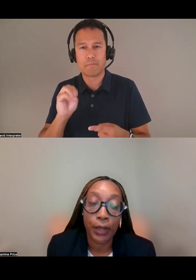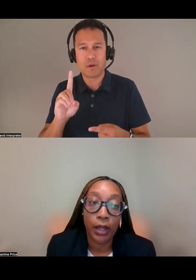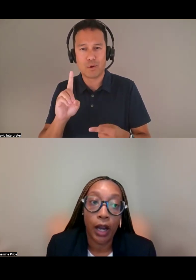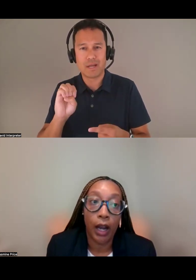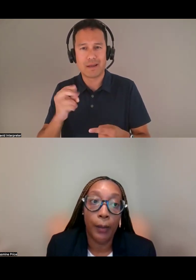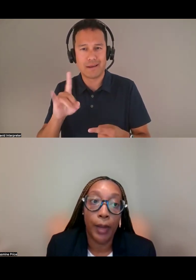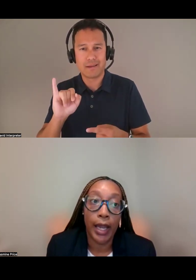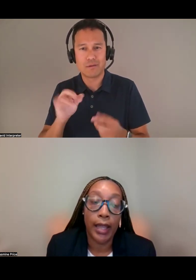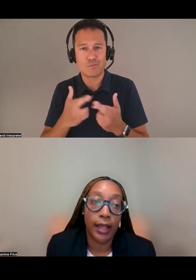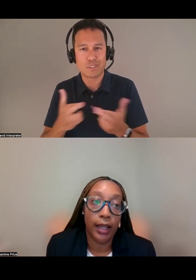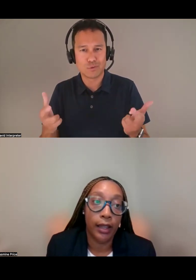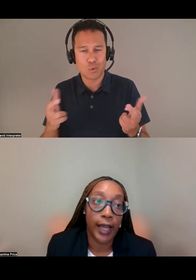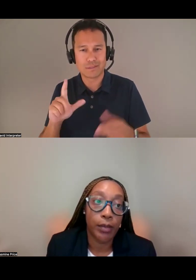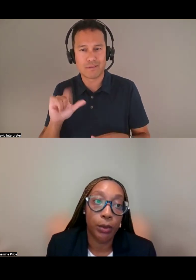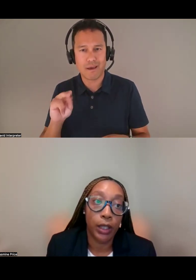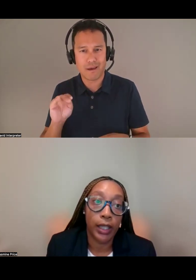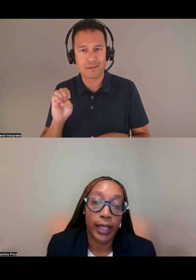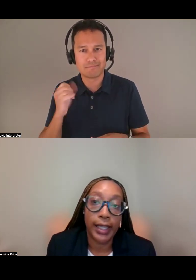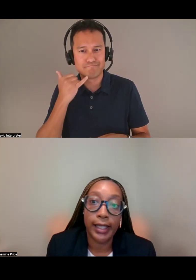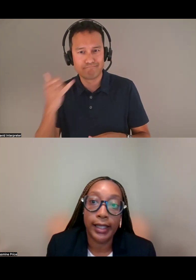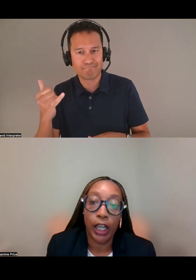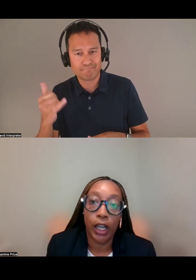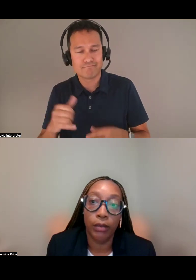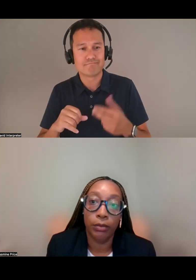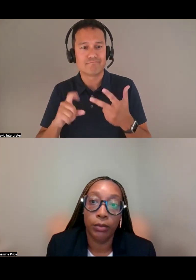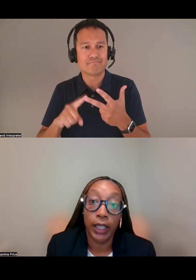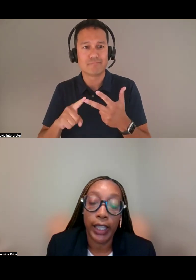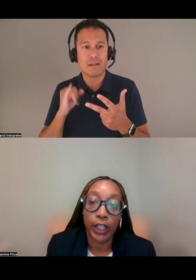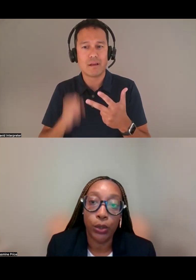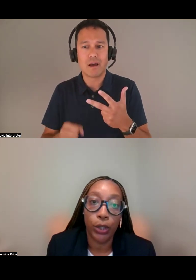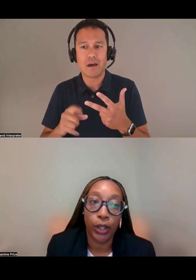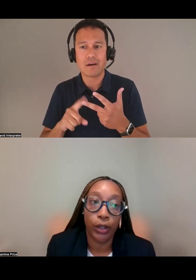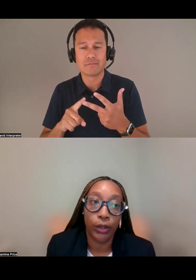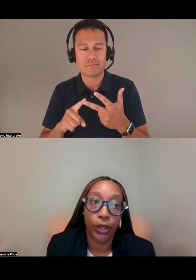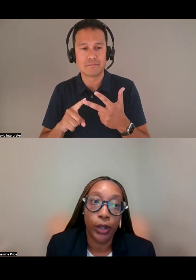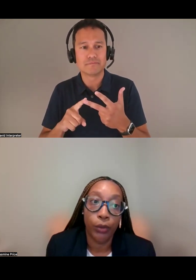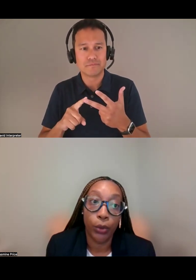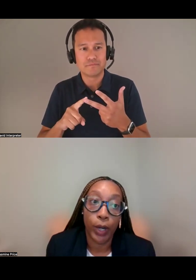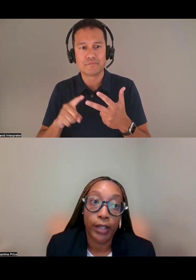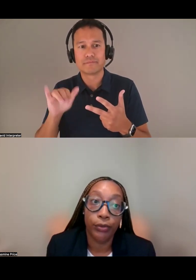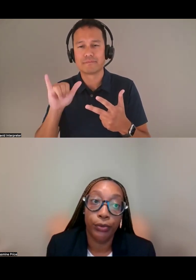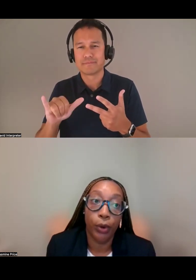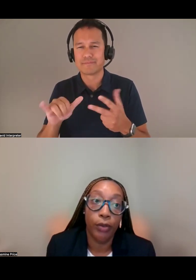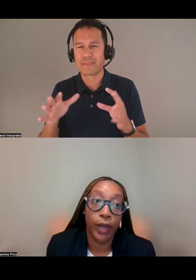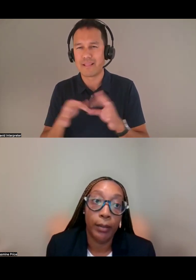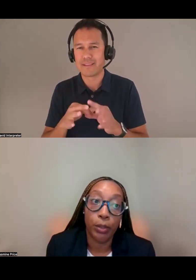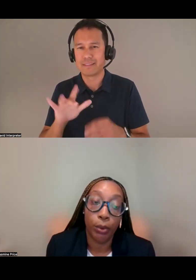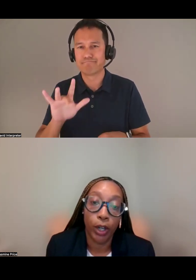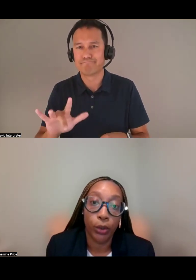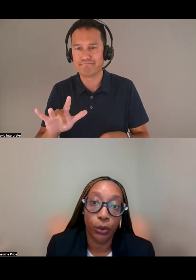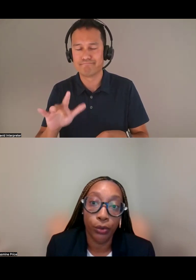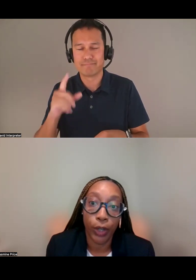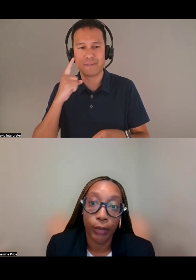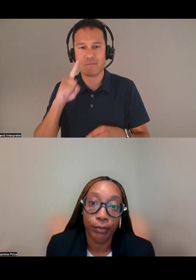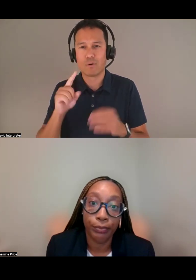line. And the last bullet is the link to the request for family